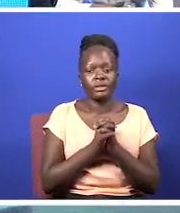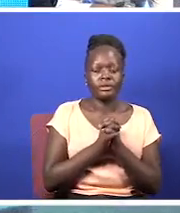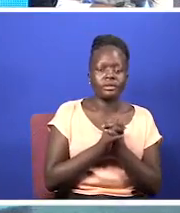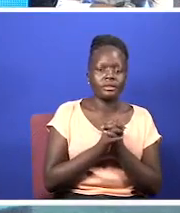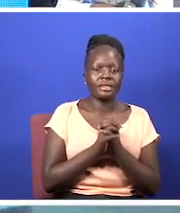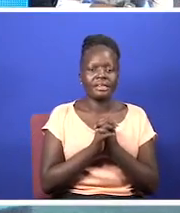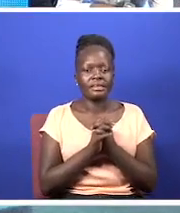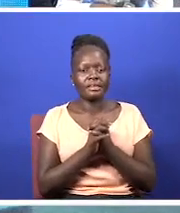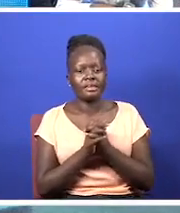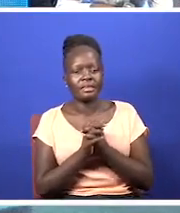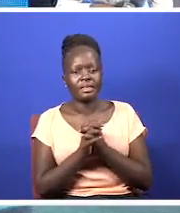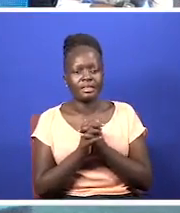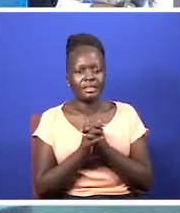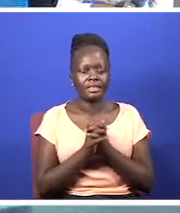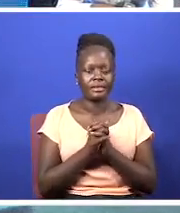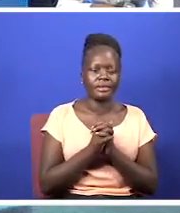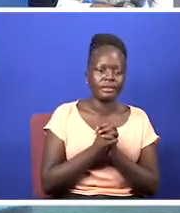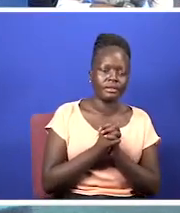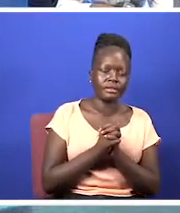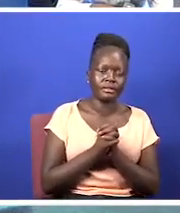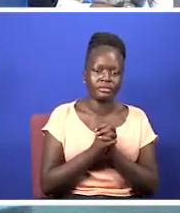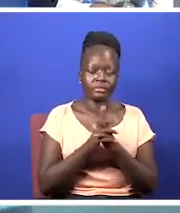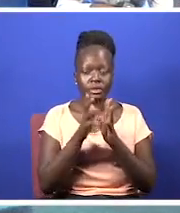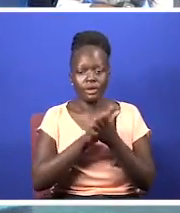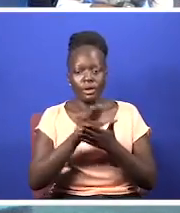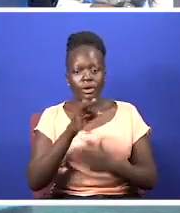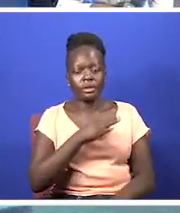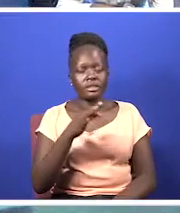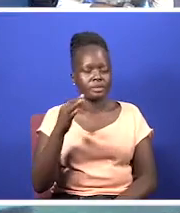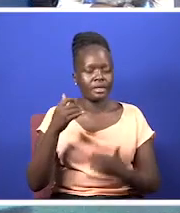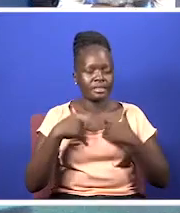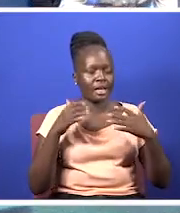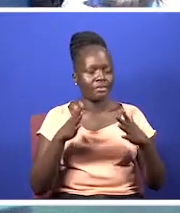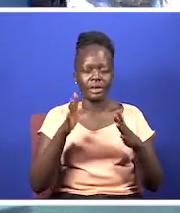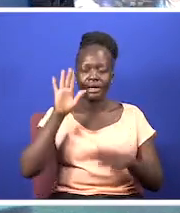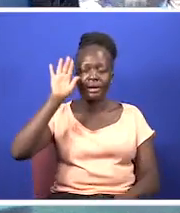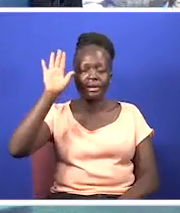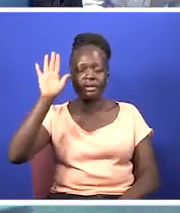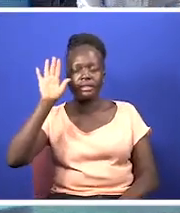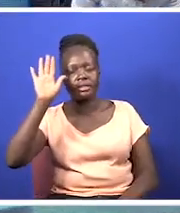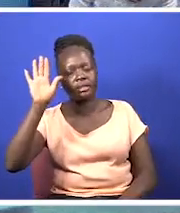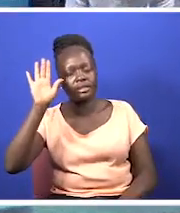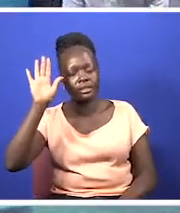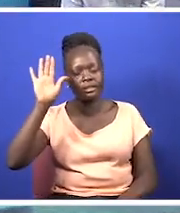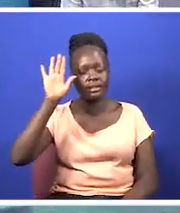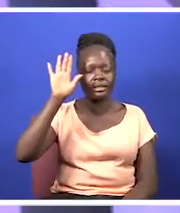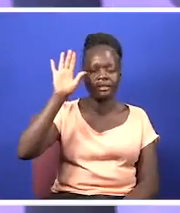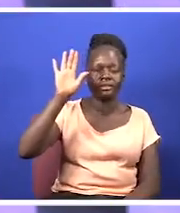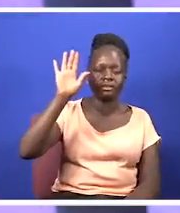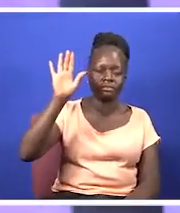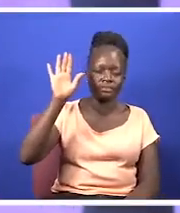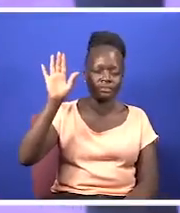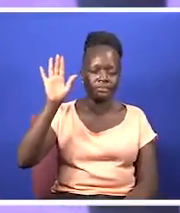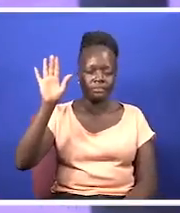Wewe ni chanzo. Wewe ni chanzo. Holy Spirit. Wewe ni chanzo. Wewe ni chanzo.